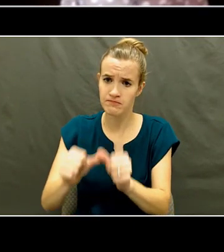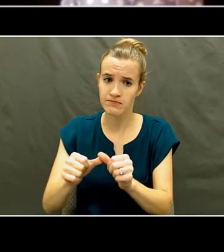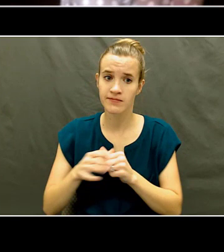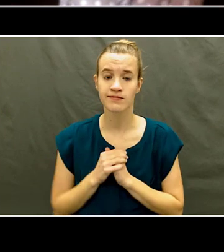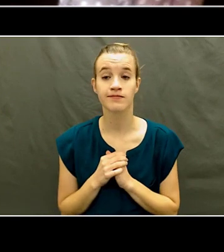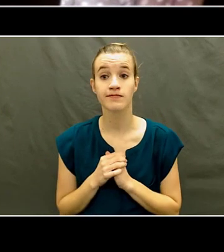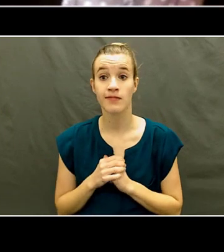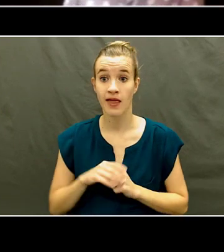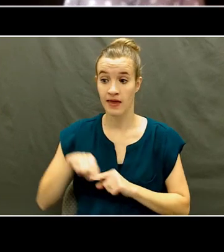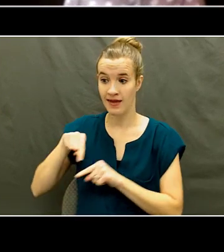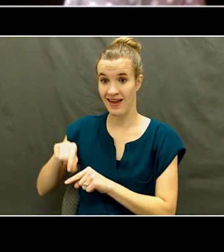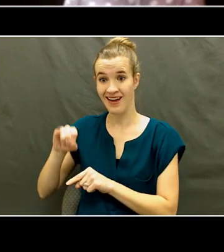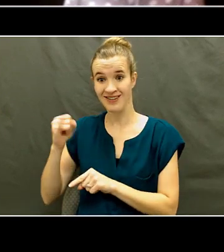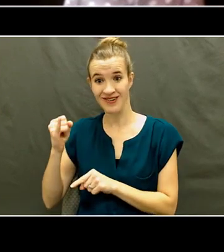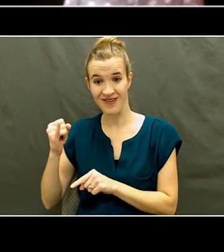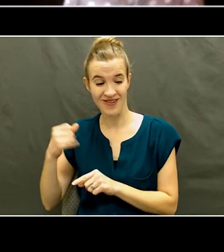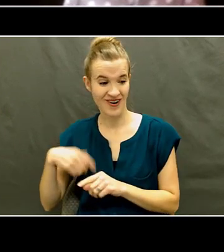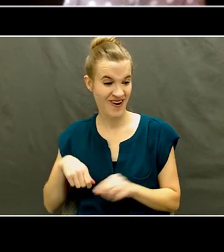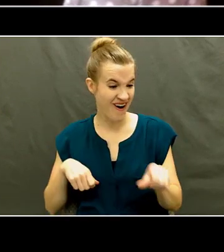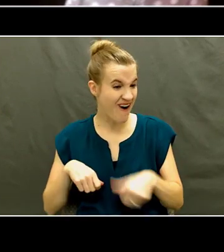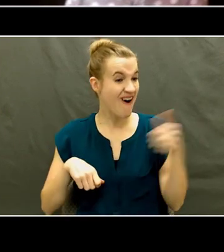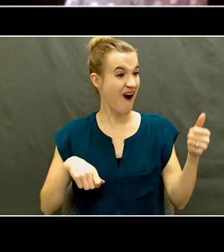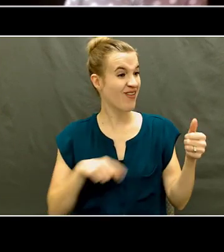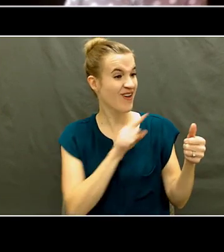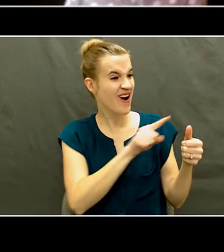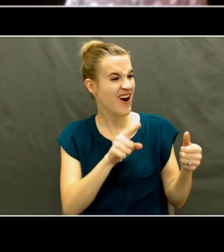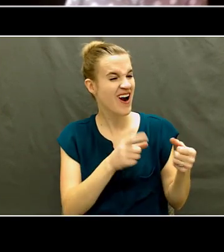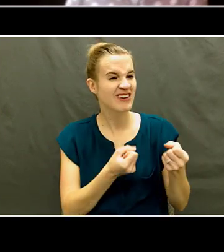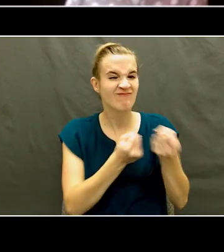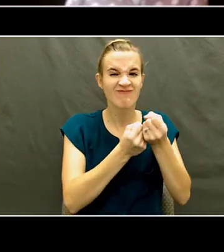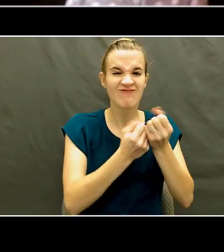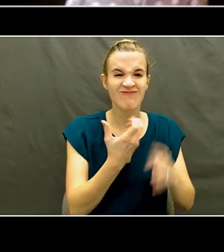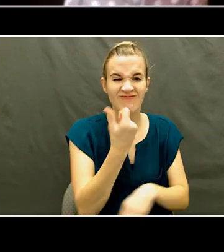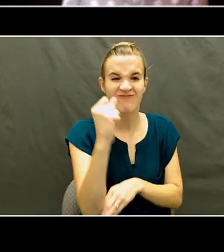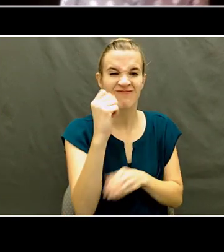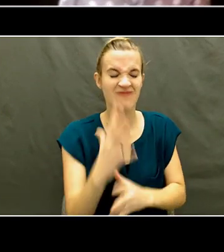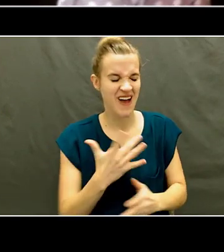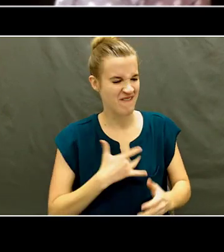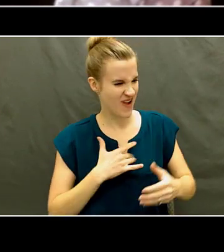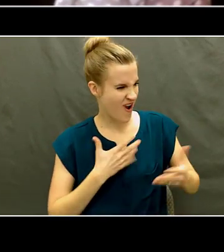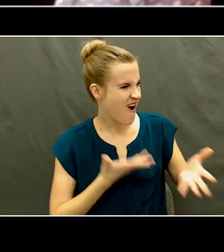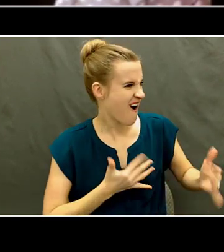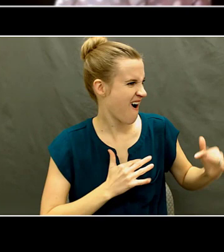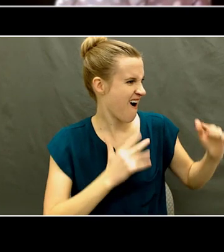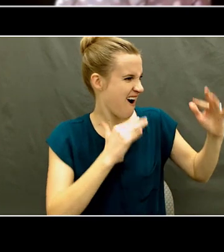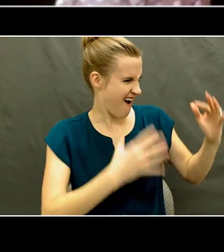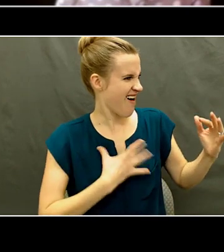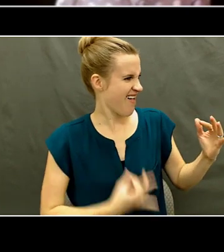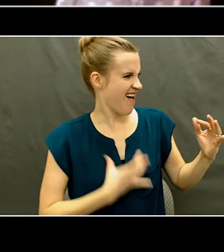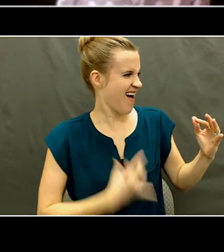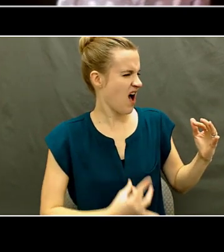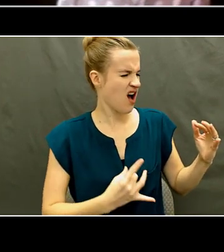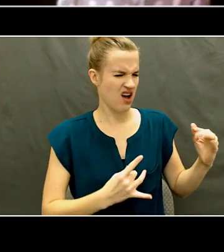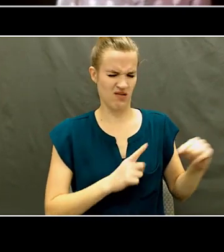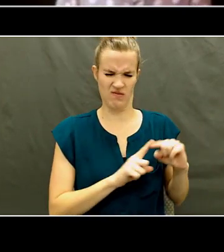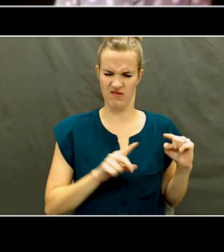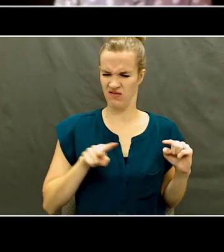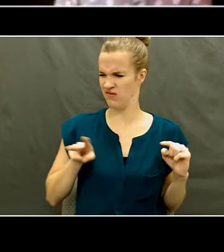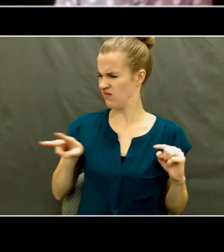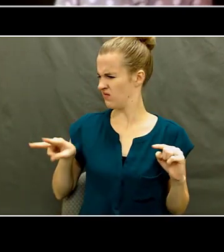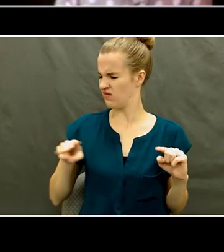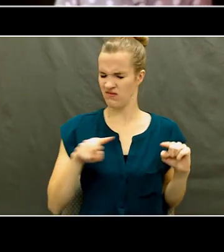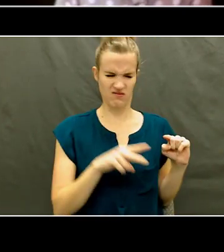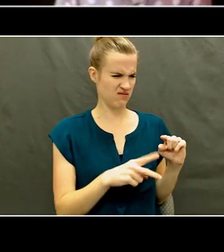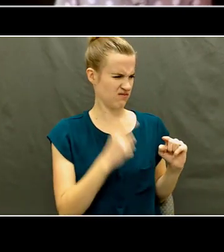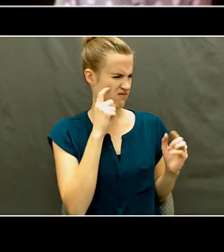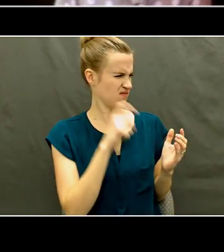Working with other activists revs her up, yet she can't help noticing that she and her sister are usually the